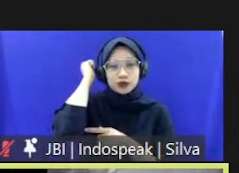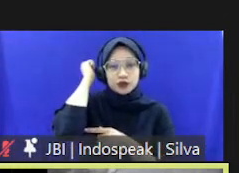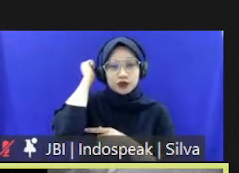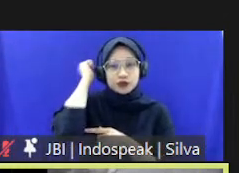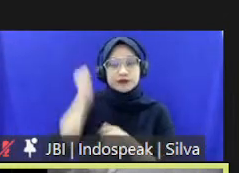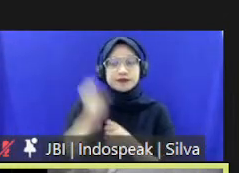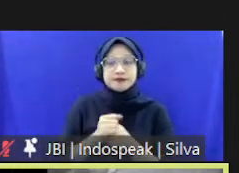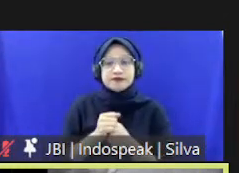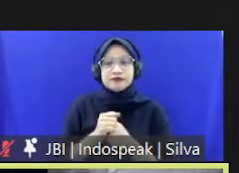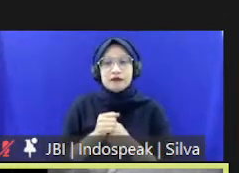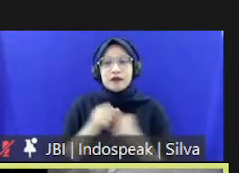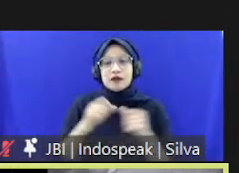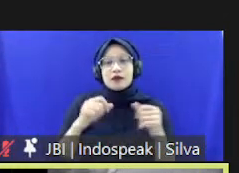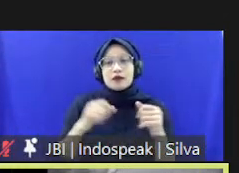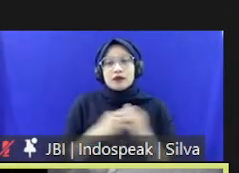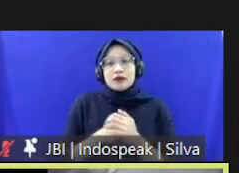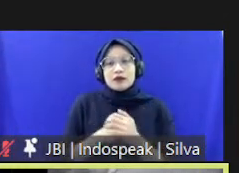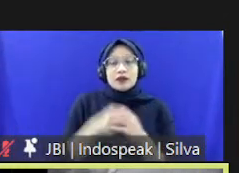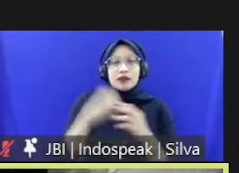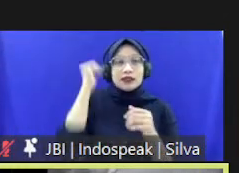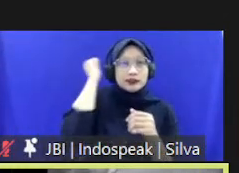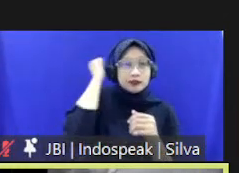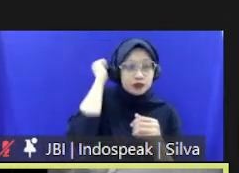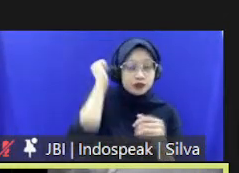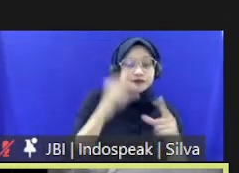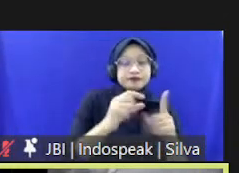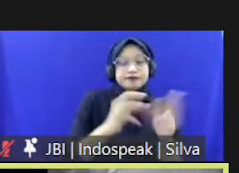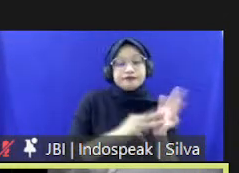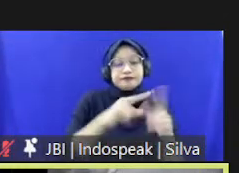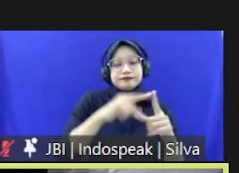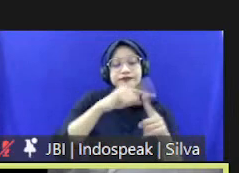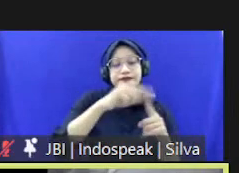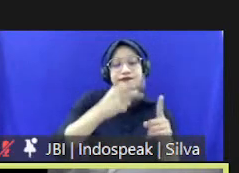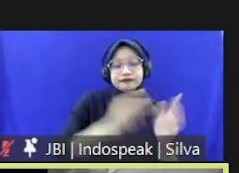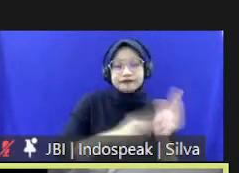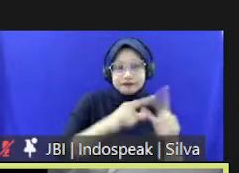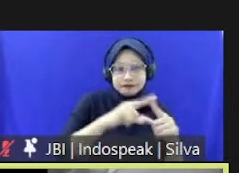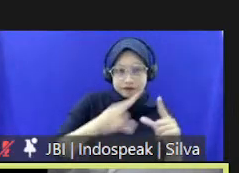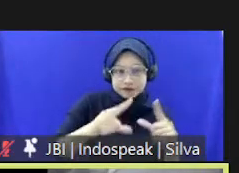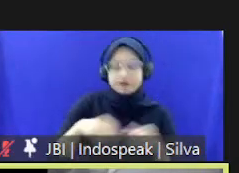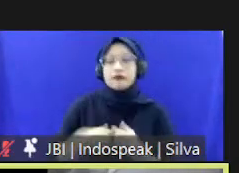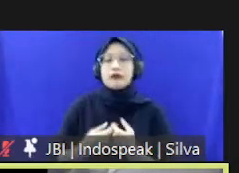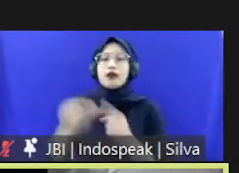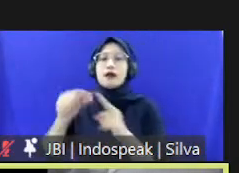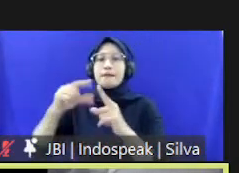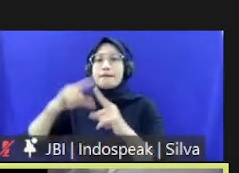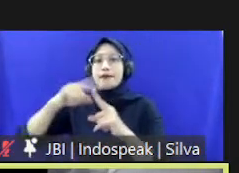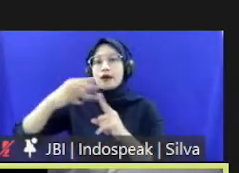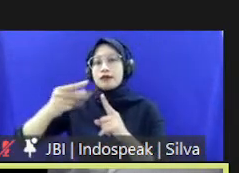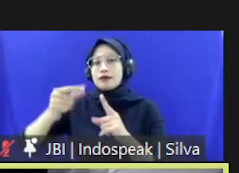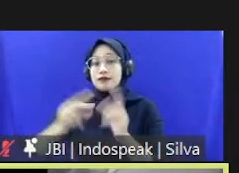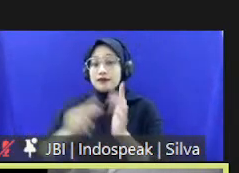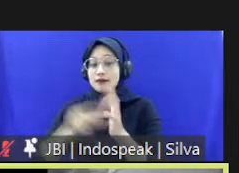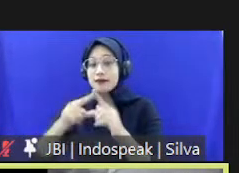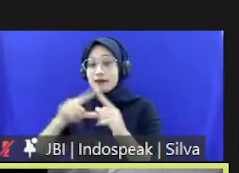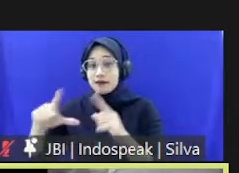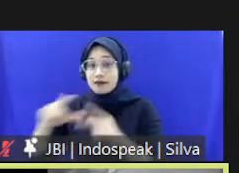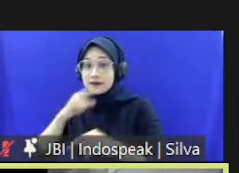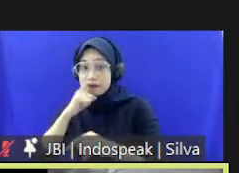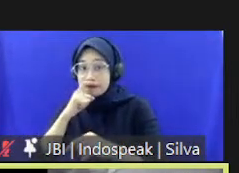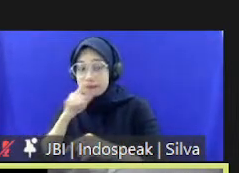So maternal and also paternal, of course, are part of the human life stages. But what usually have